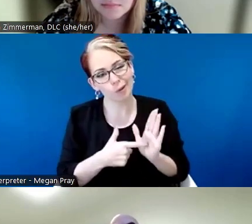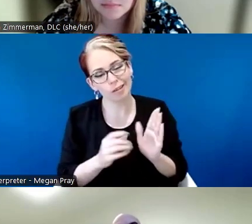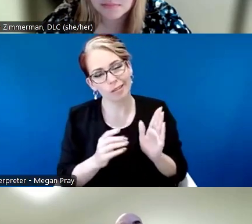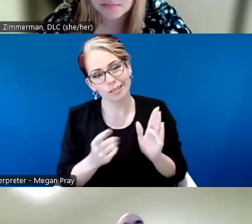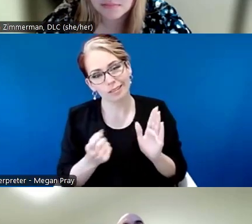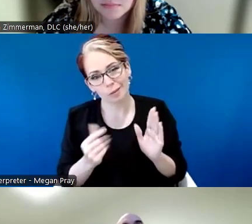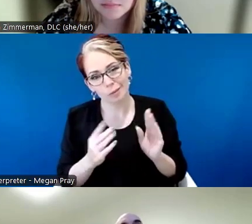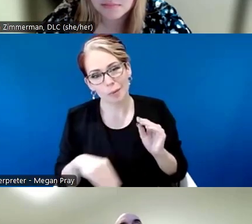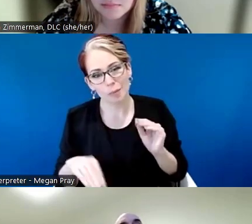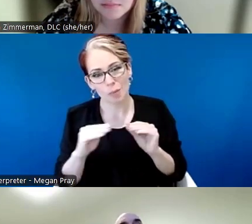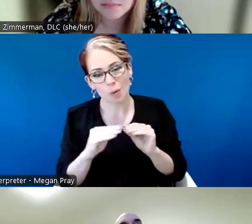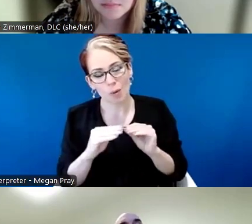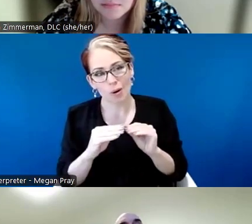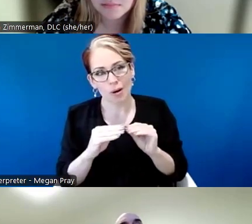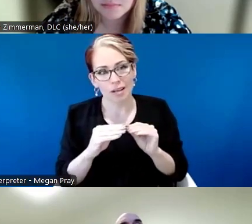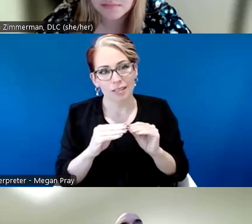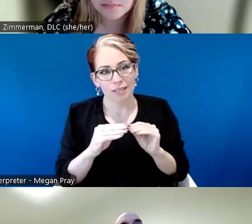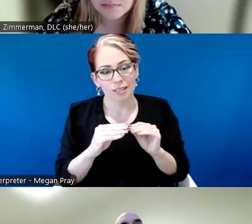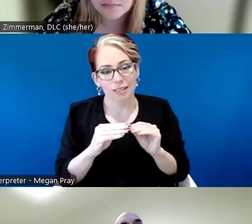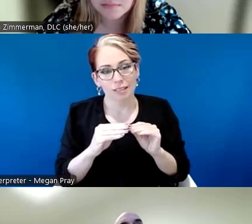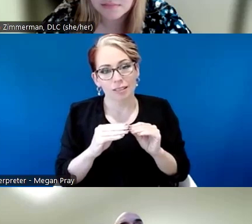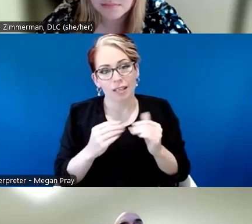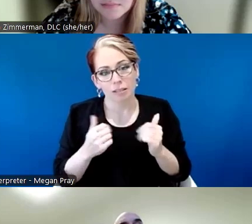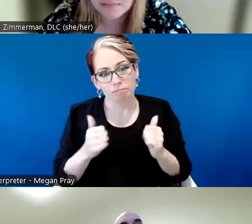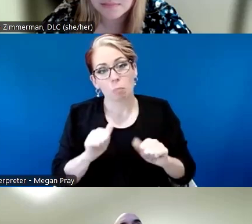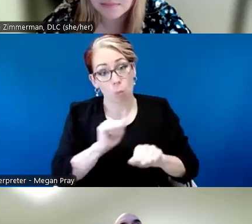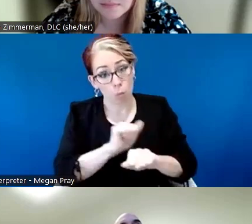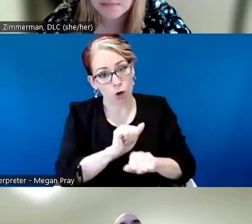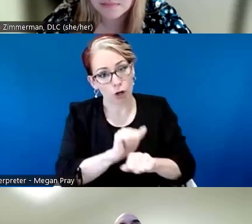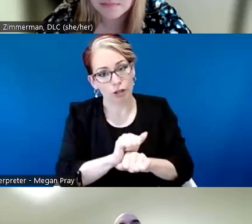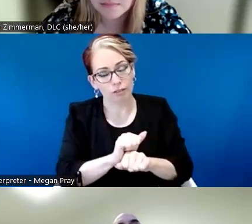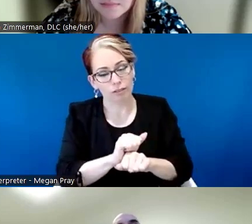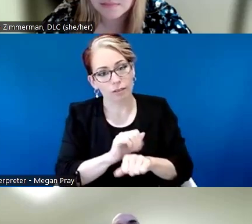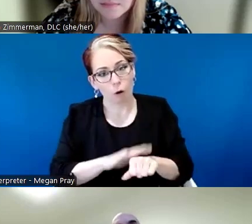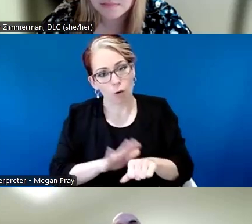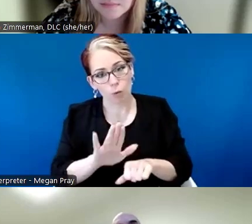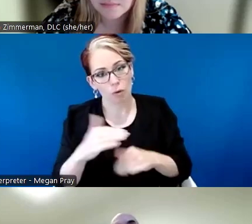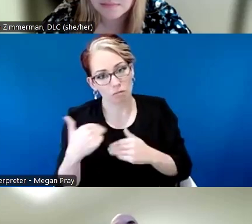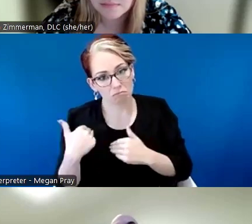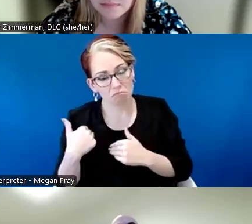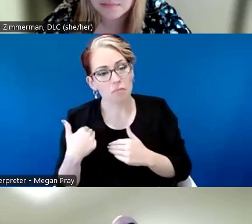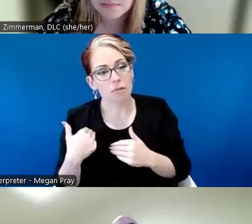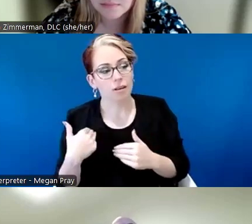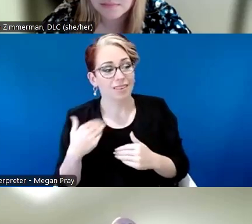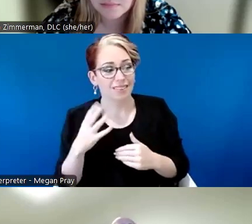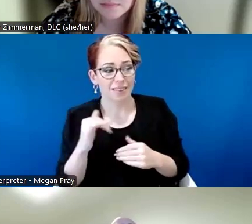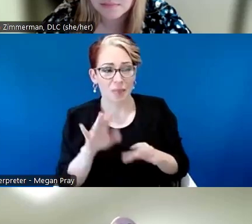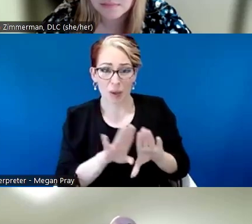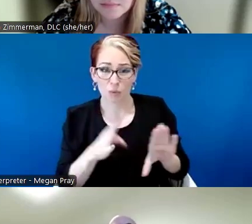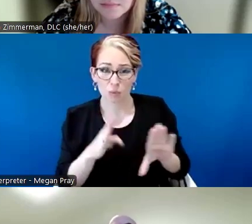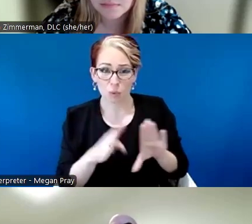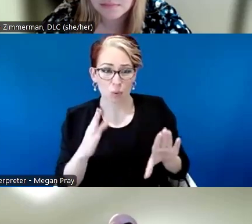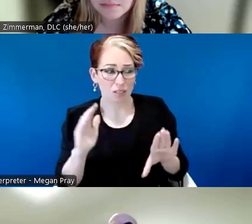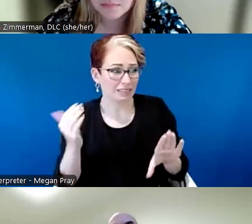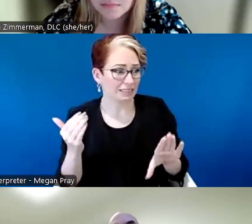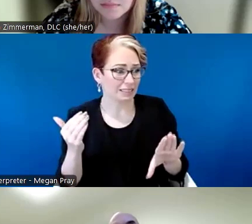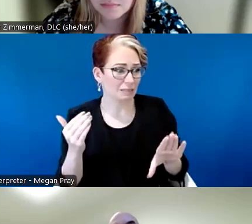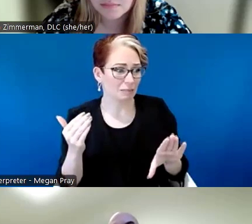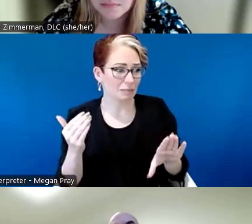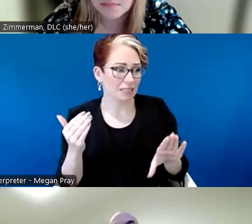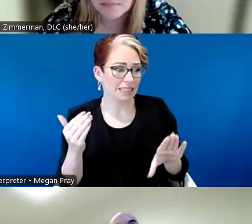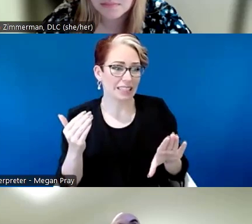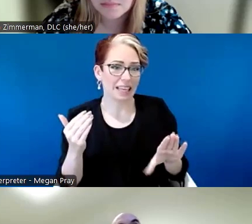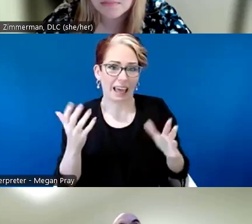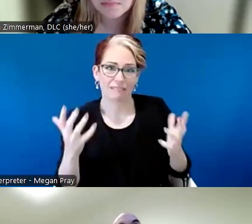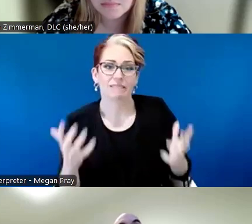more work on your part, perhaps, but that door to me seems to be one that is quite